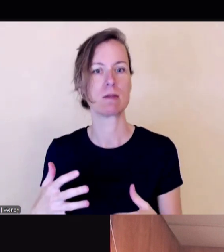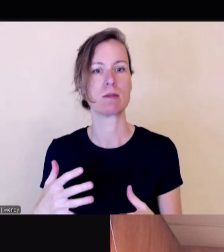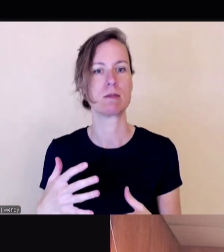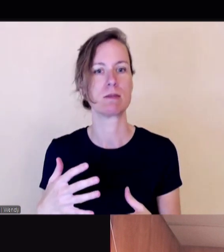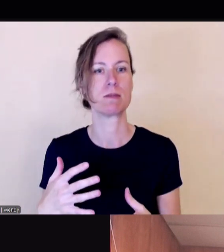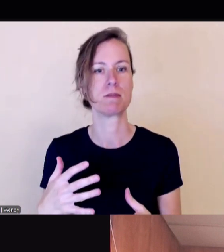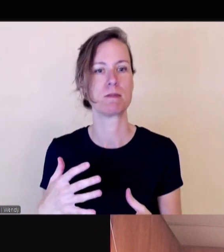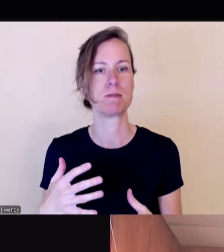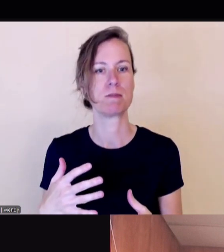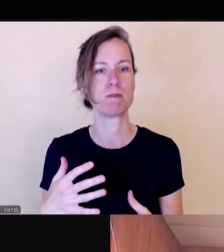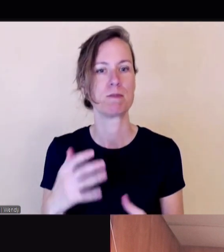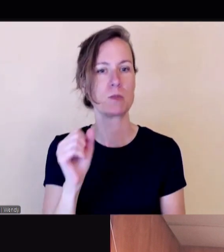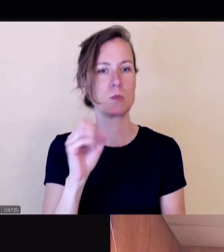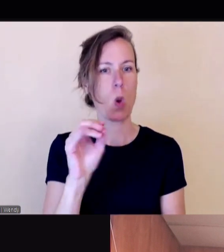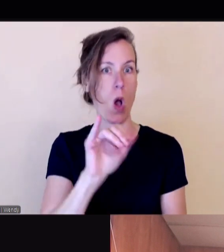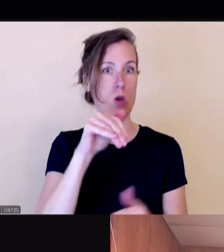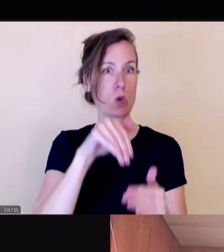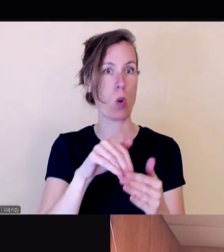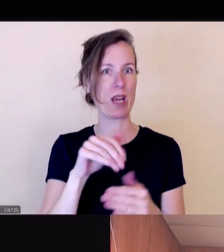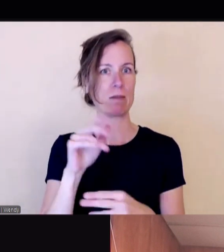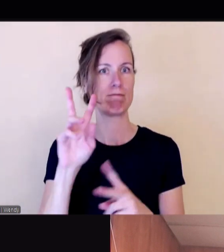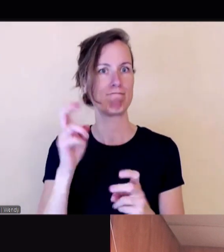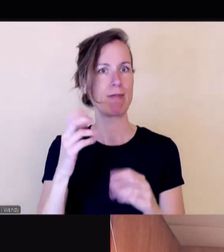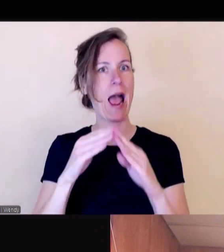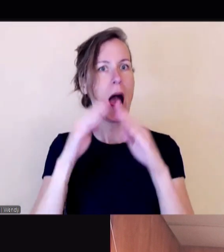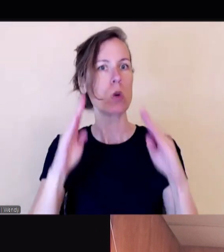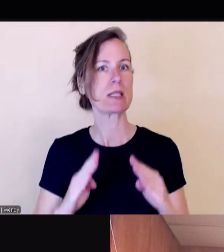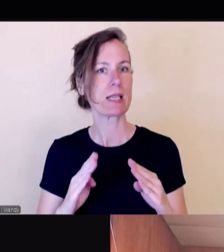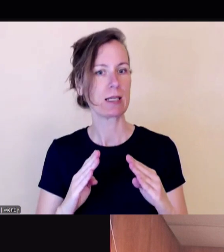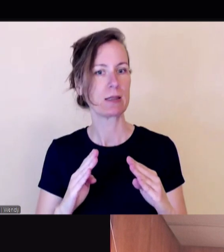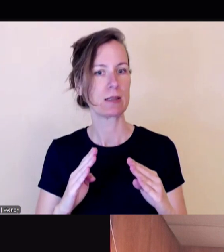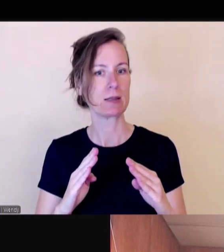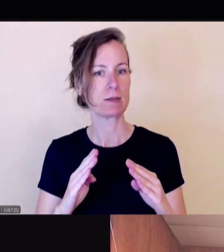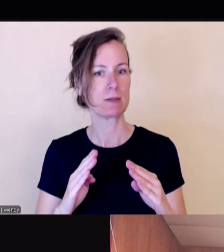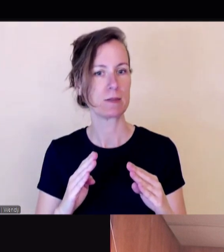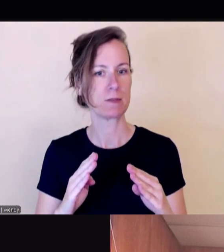protected reasons, we're the people that you call. Public accommodations, that's things like you go